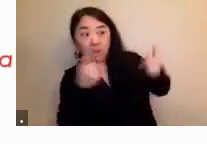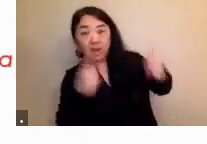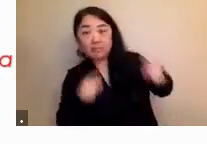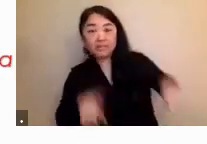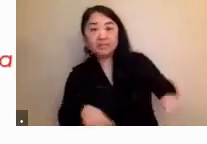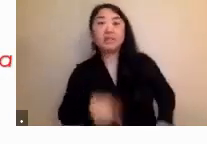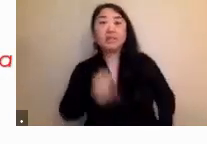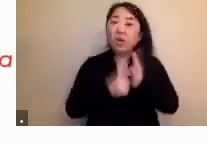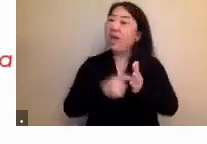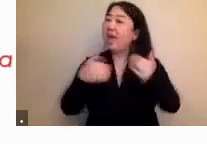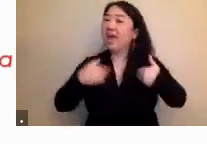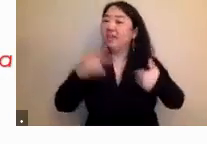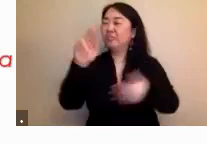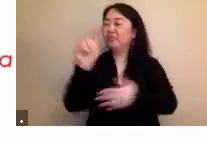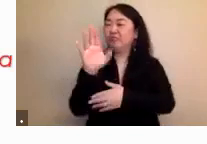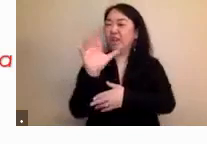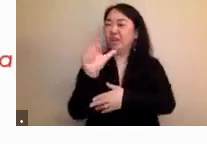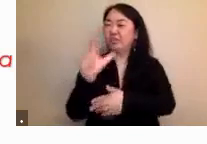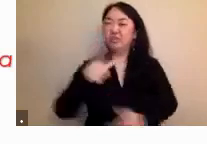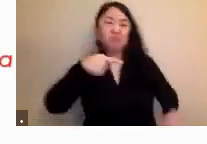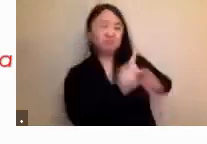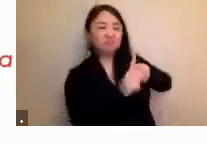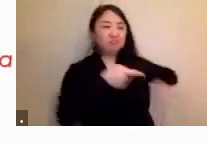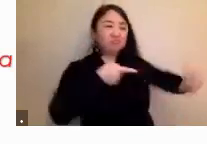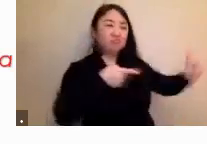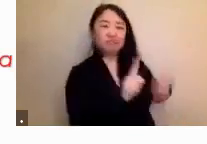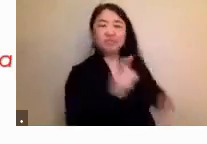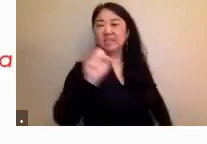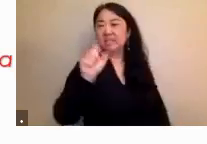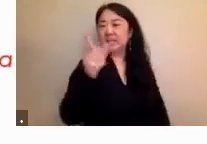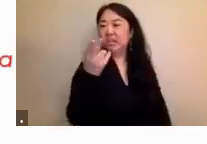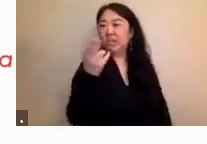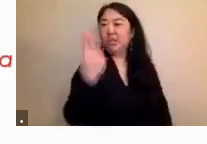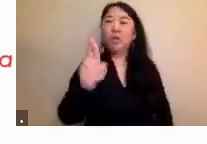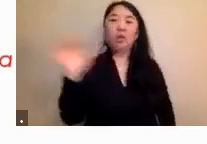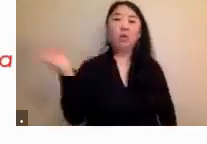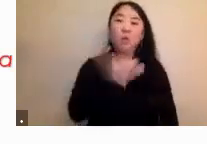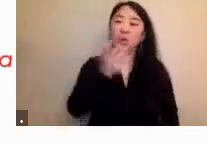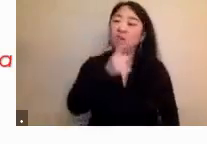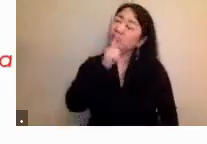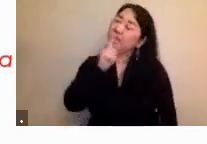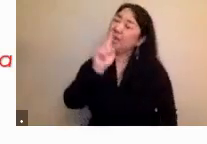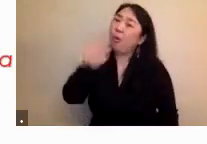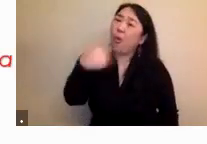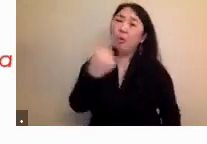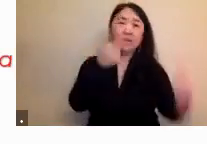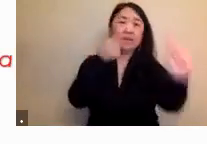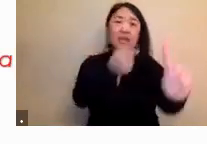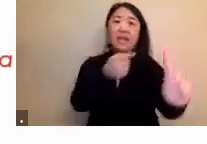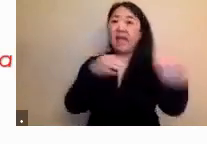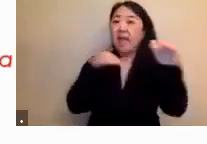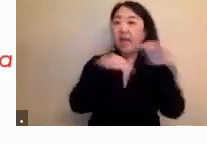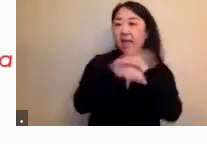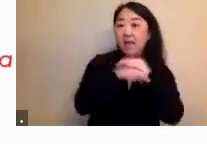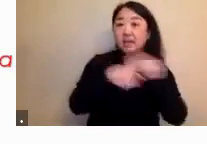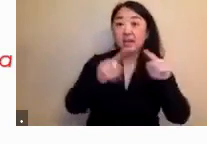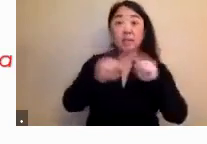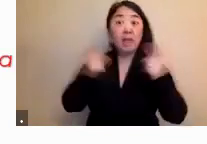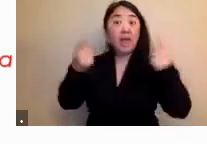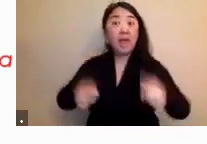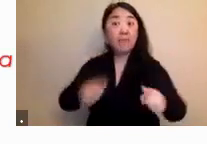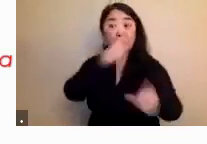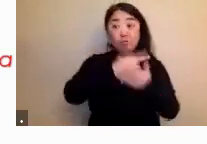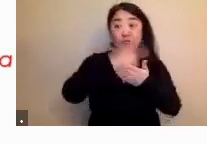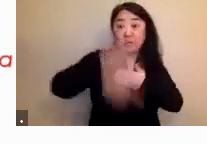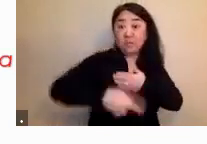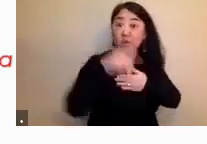racial slurs and everything. It was just simply a case of access. But what happened as a result of this is